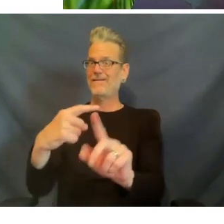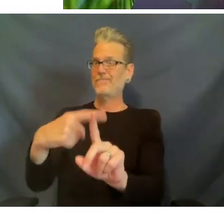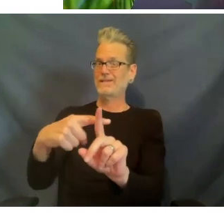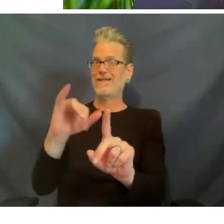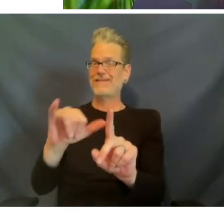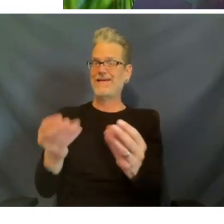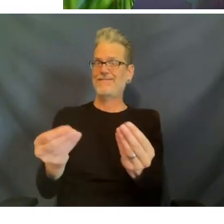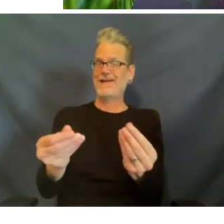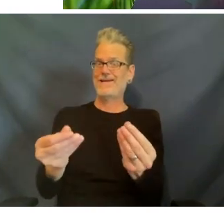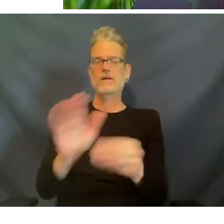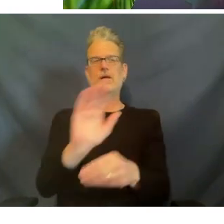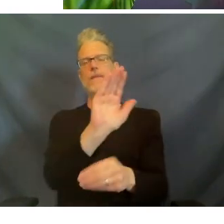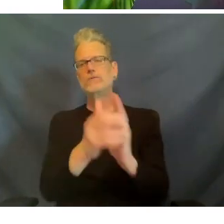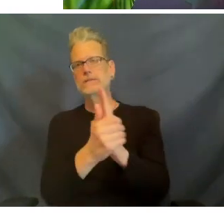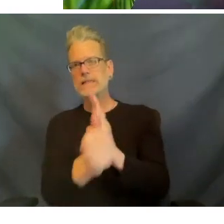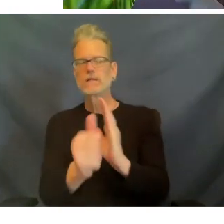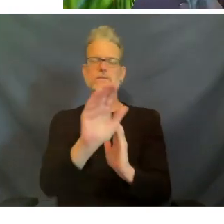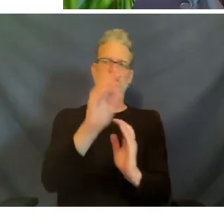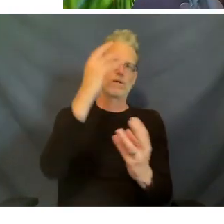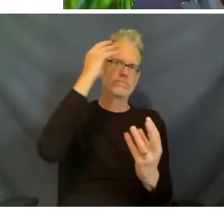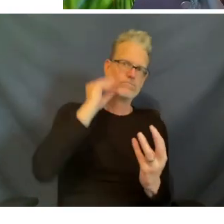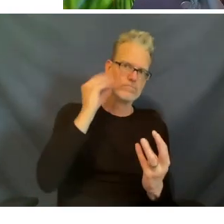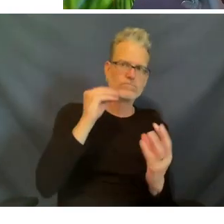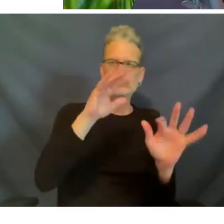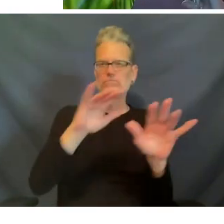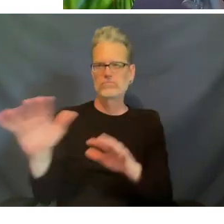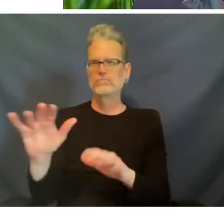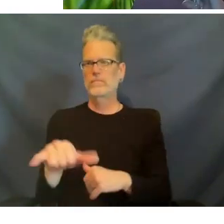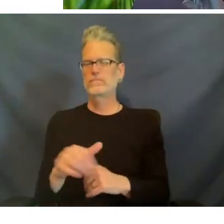that they bring. Another important